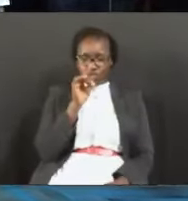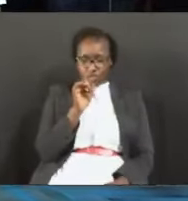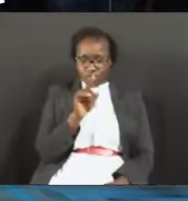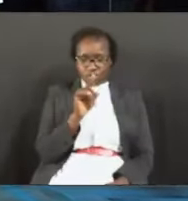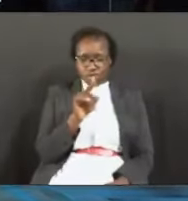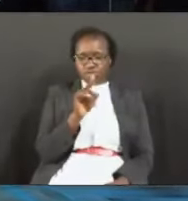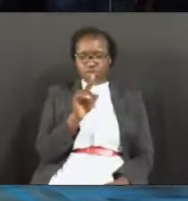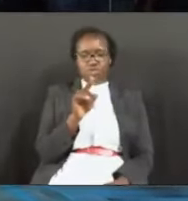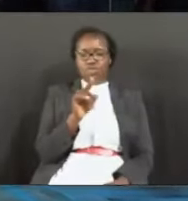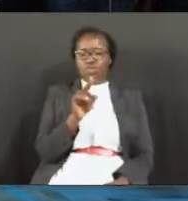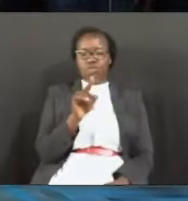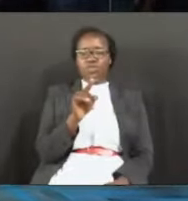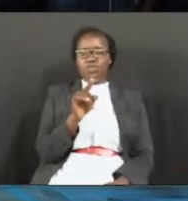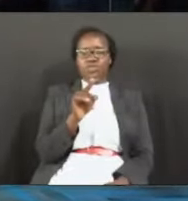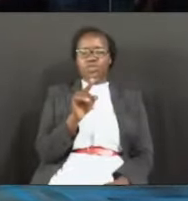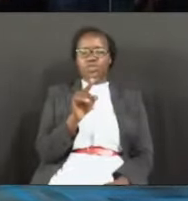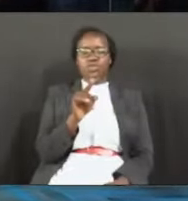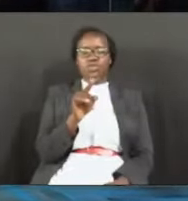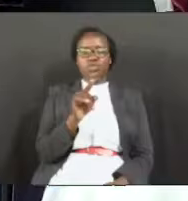care of you.